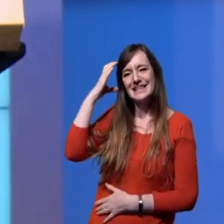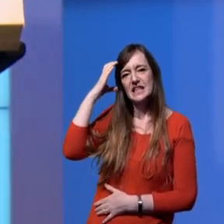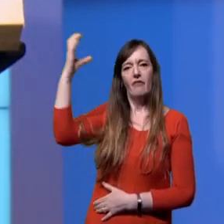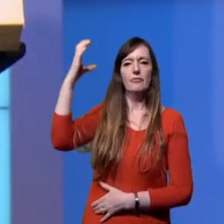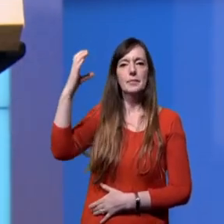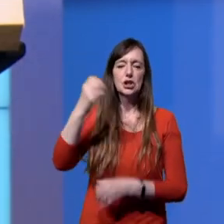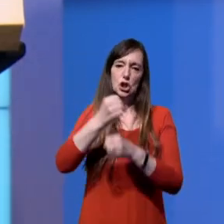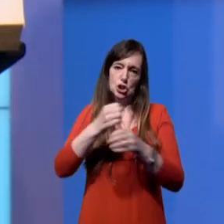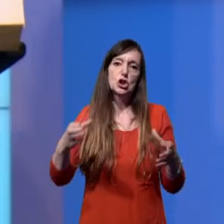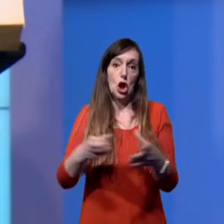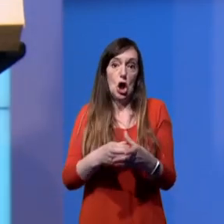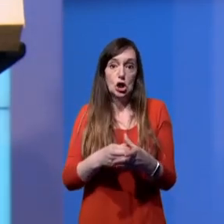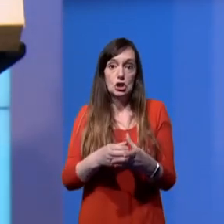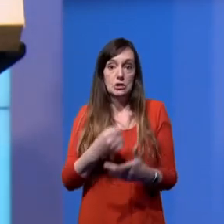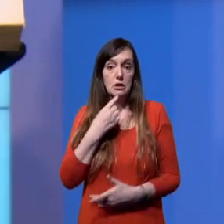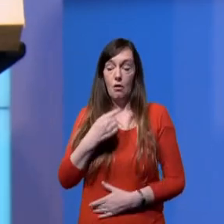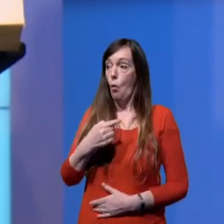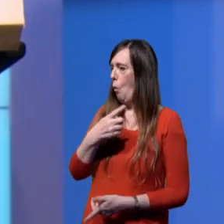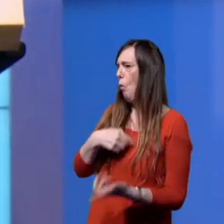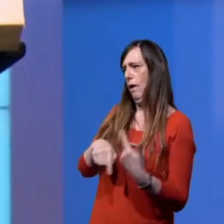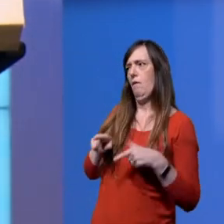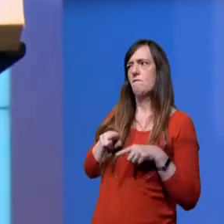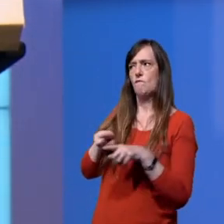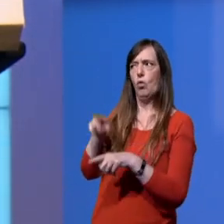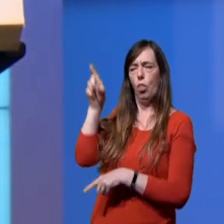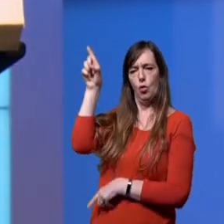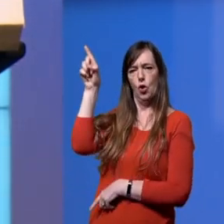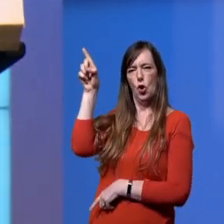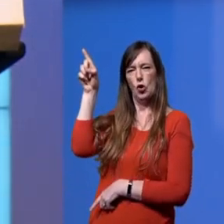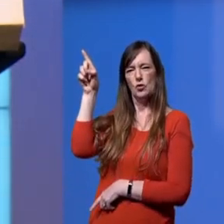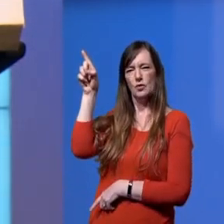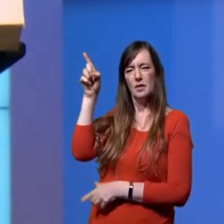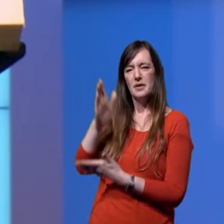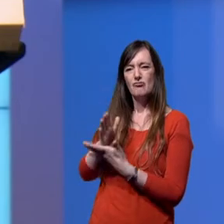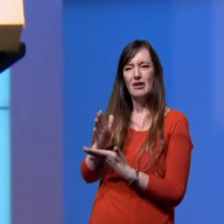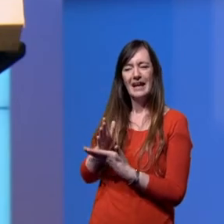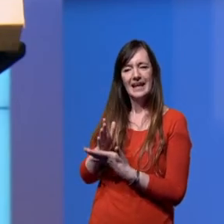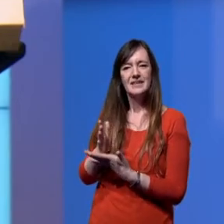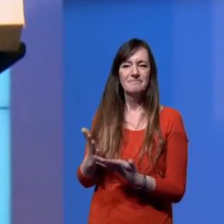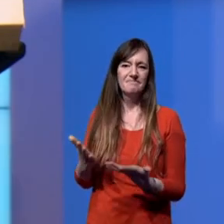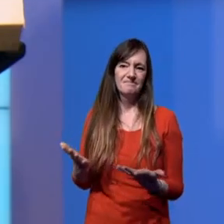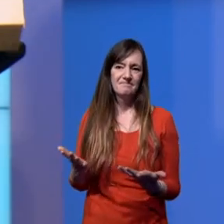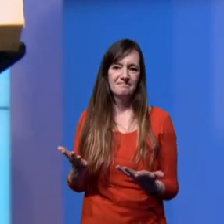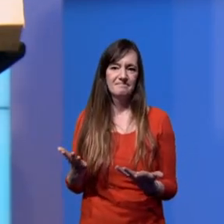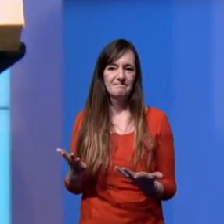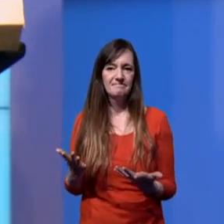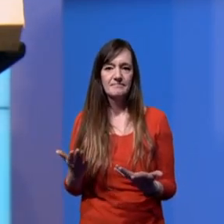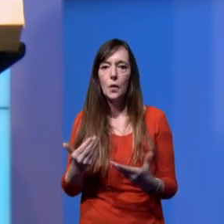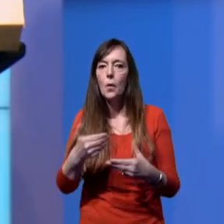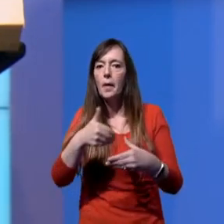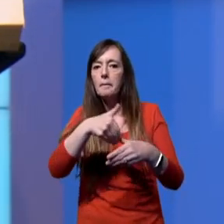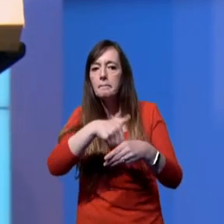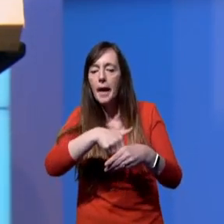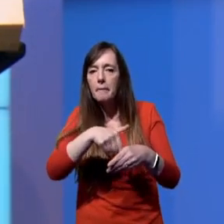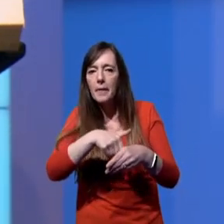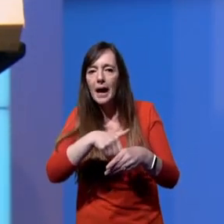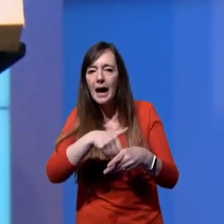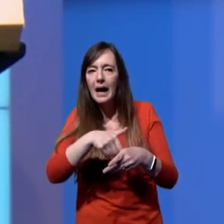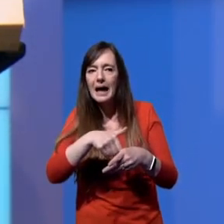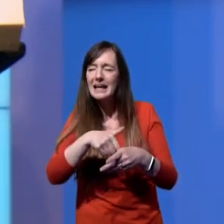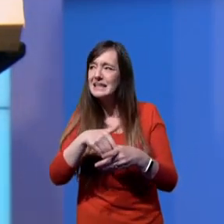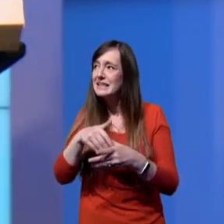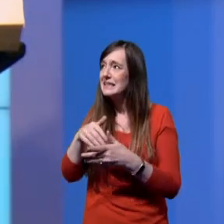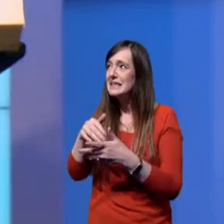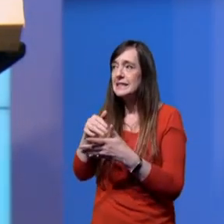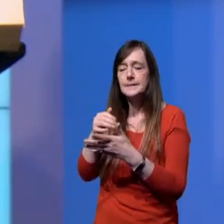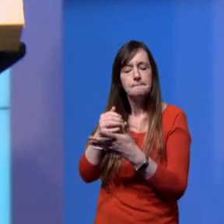that claim to be faithful, but are uncomfortable when the members begin to go against the government